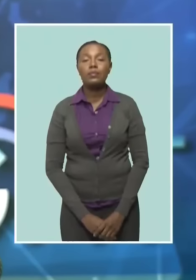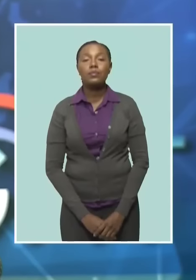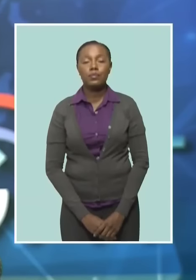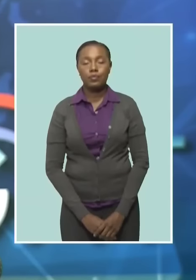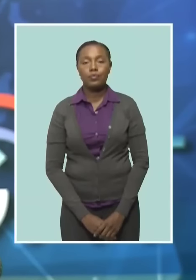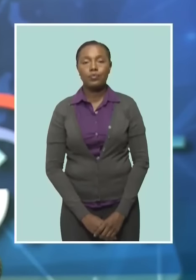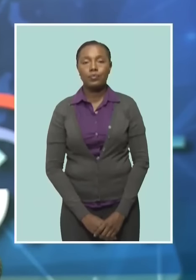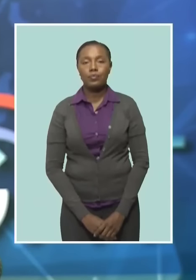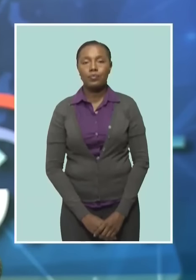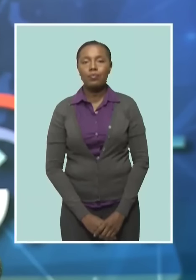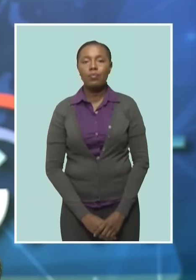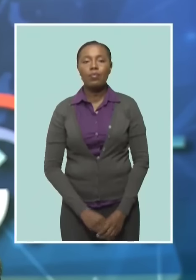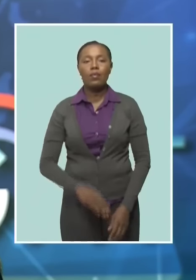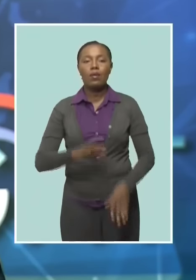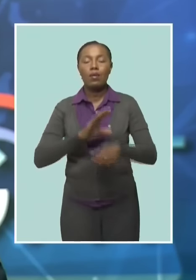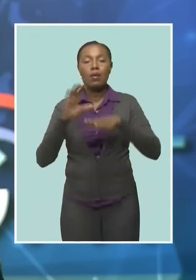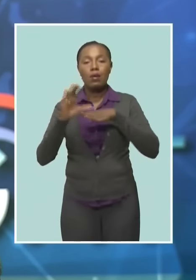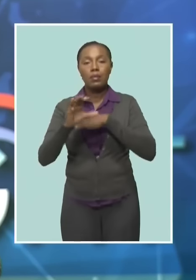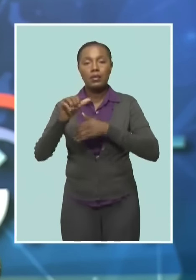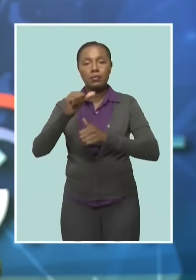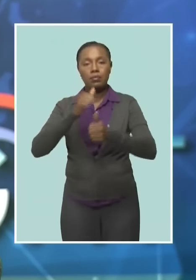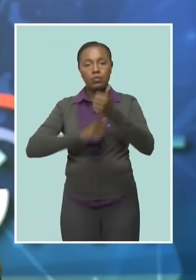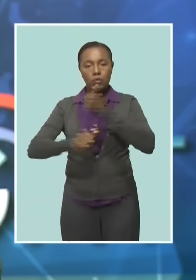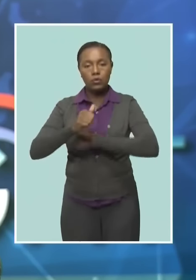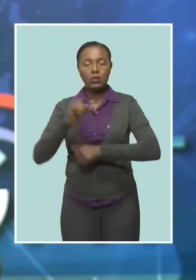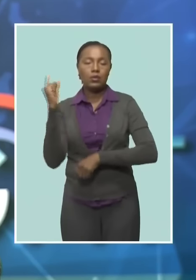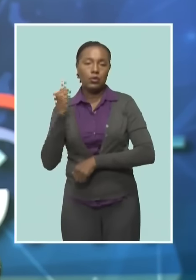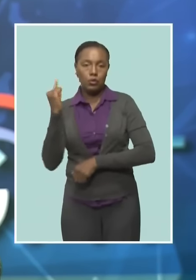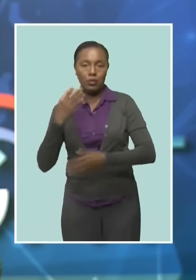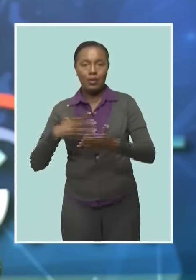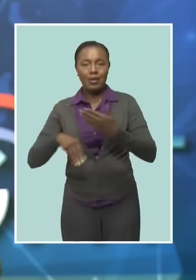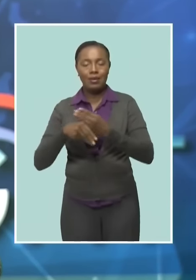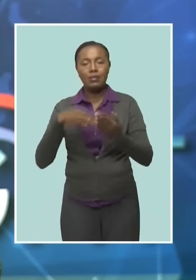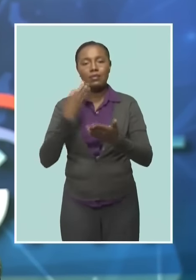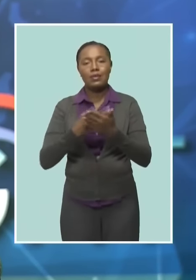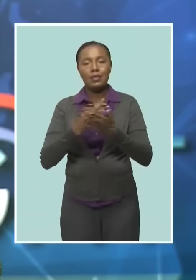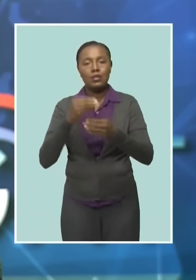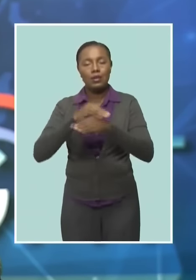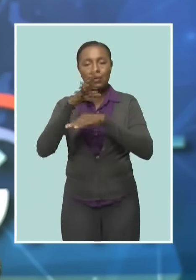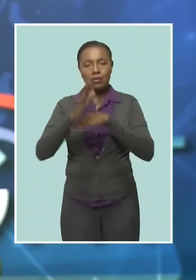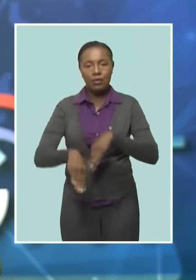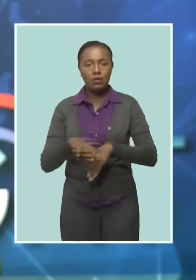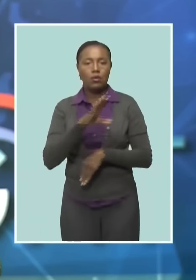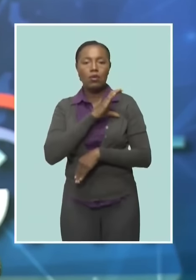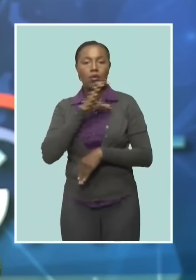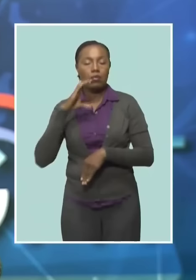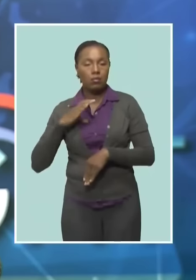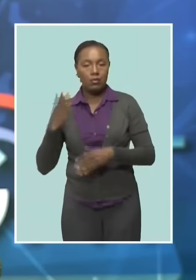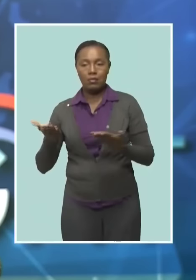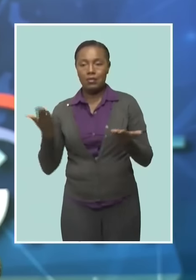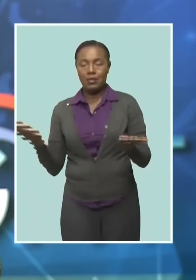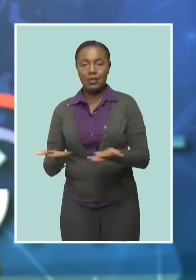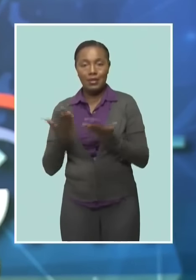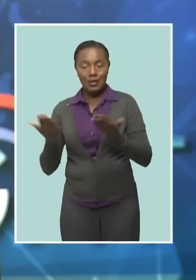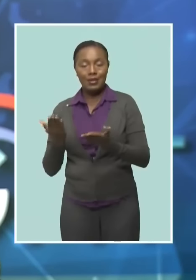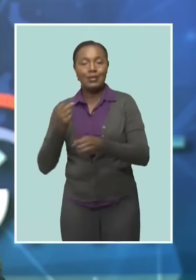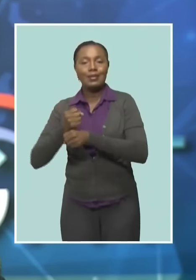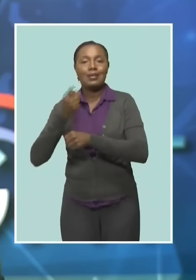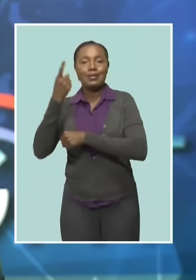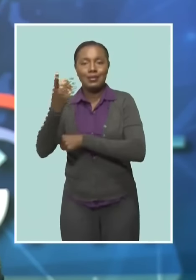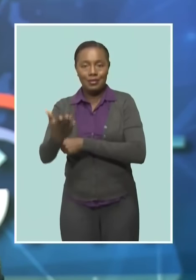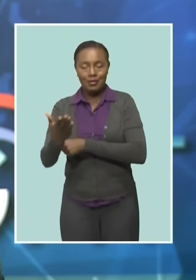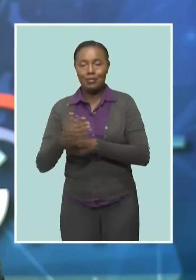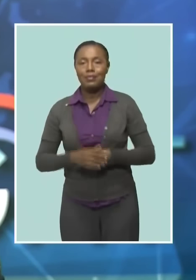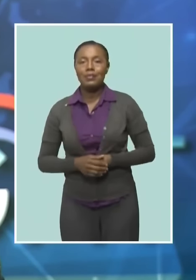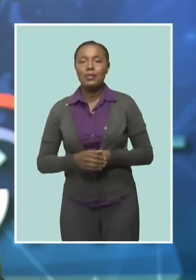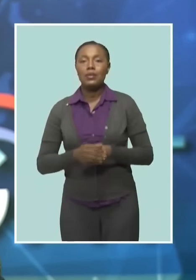In the business report tonight, the Caribbean Association of Insurance and Financial Advisors Congress will be held in Barbados next year.